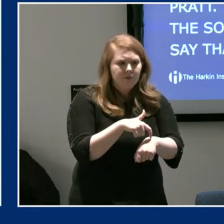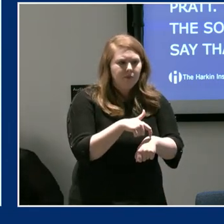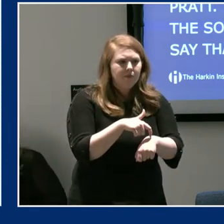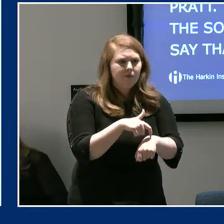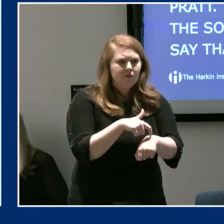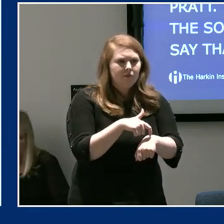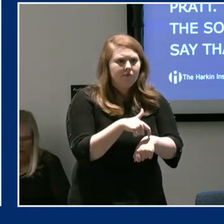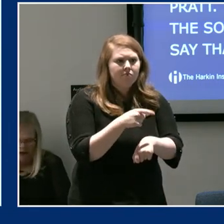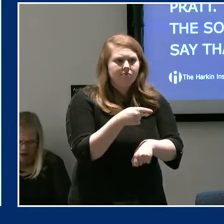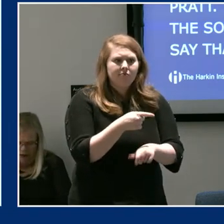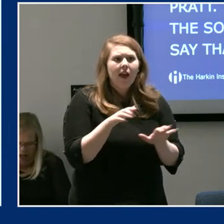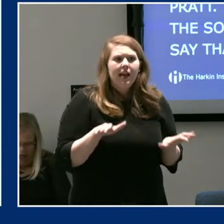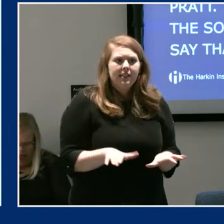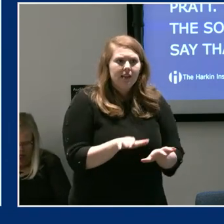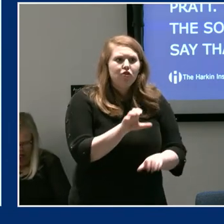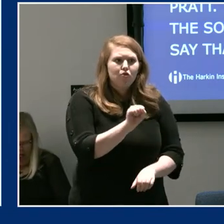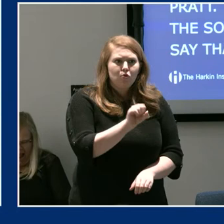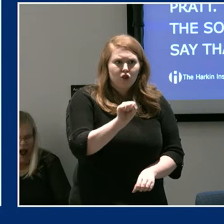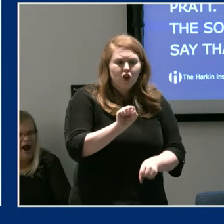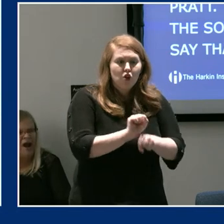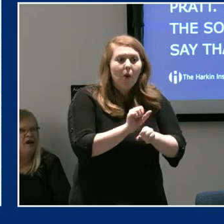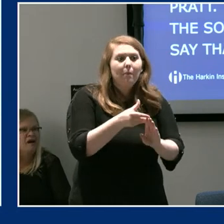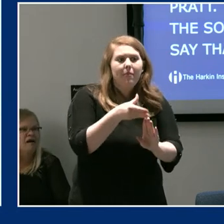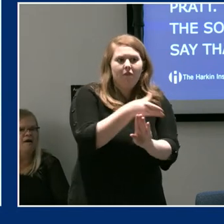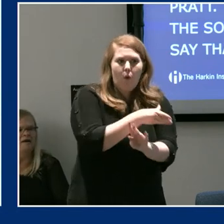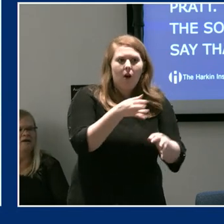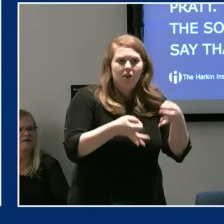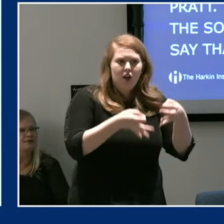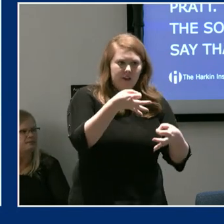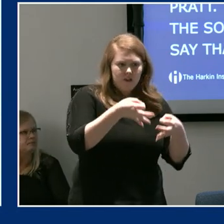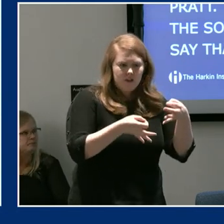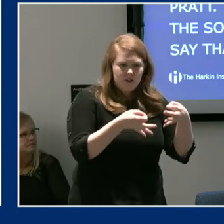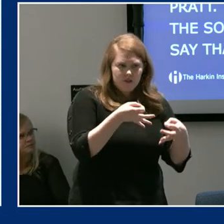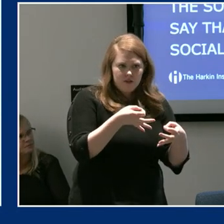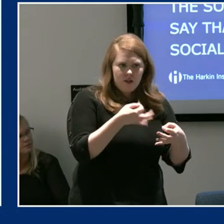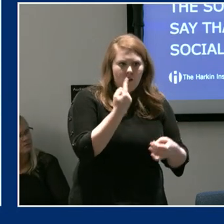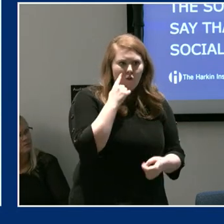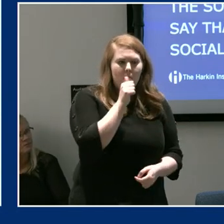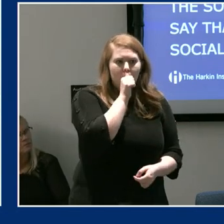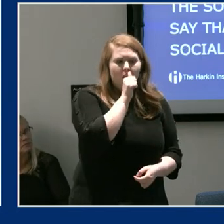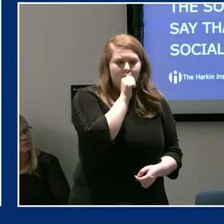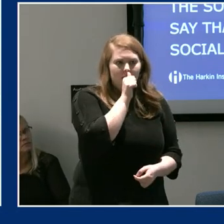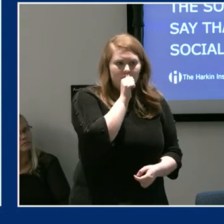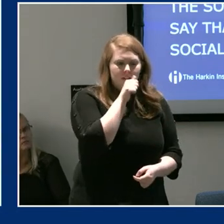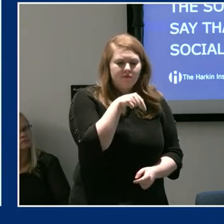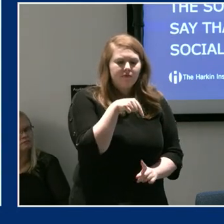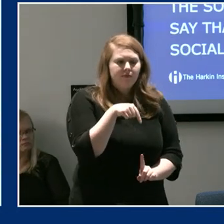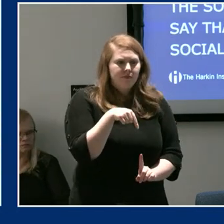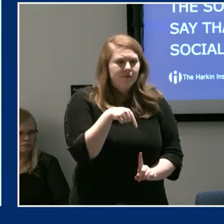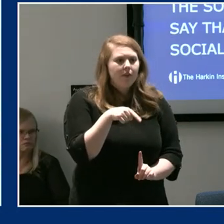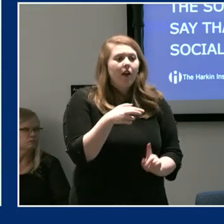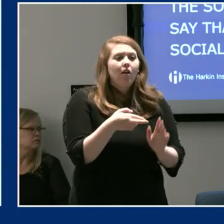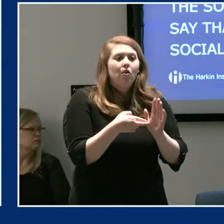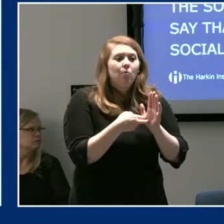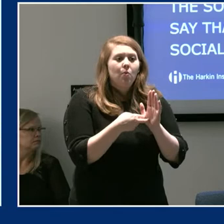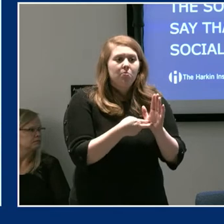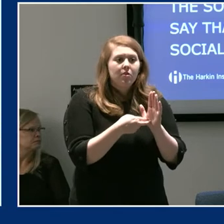had for a long time done Social Security work before he was a judge in private practice. He